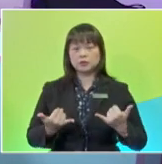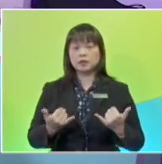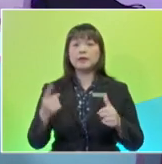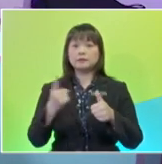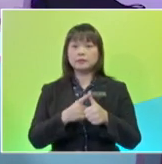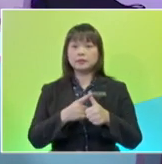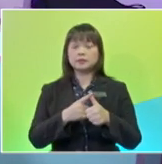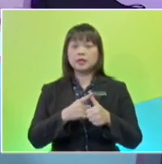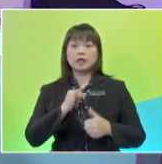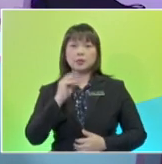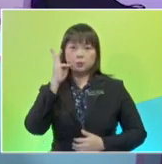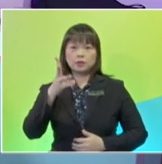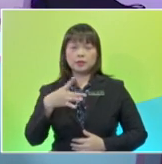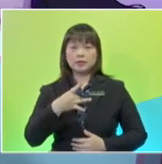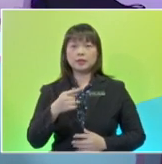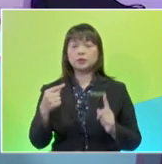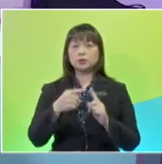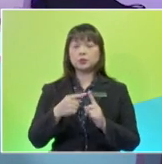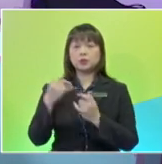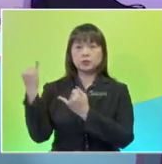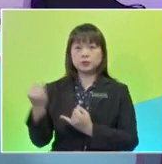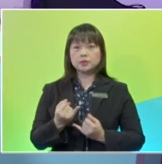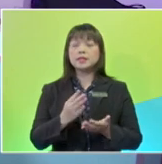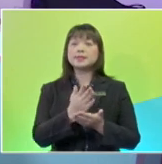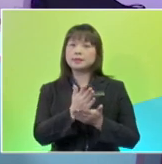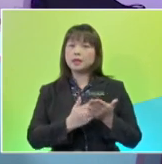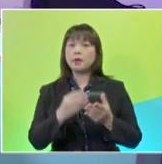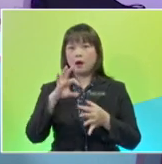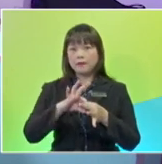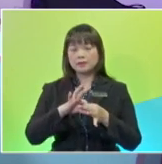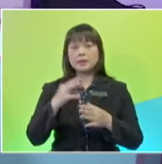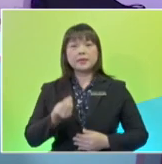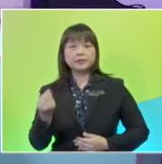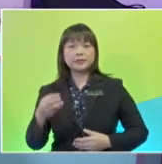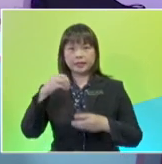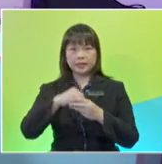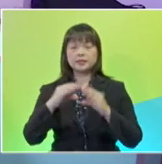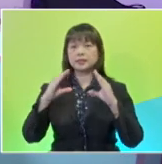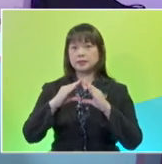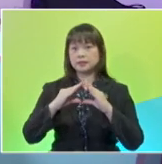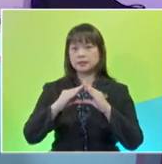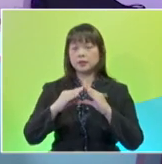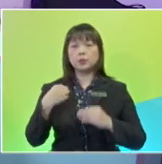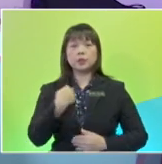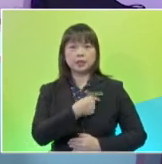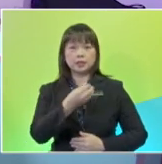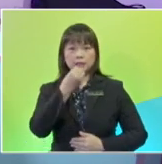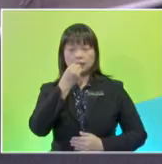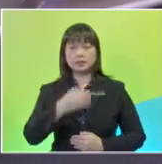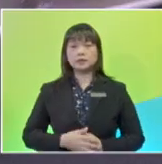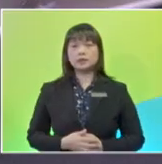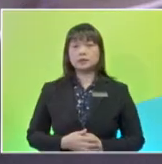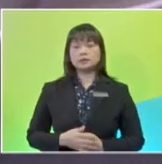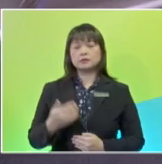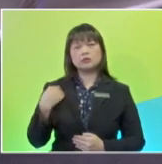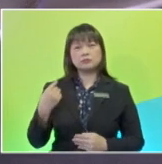introduce some of the materials that are inside this nasi lemak dish. Okay. So we have the egg. Yes. We have the groundnut,